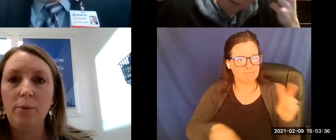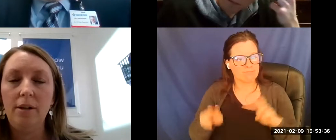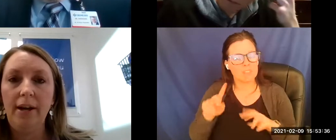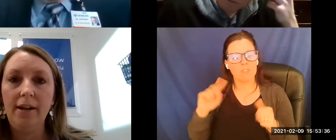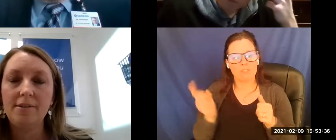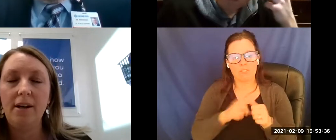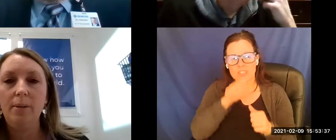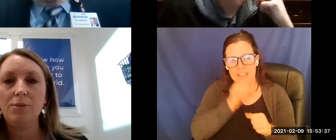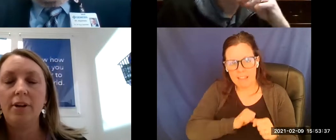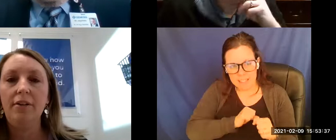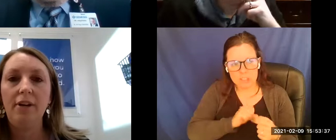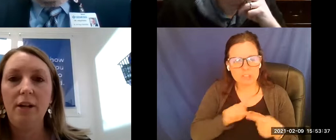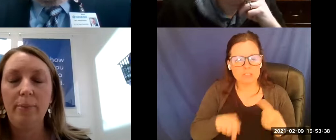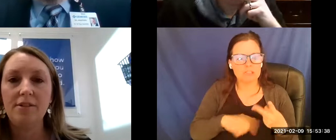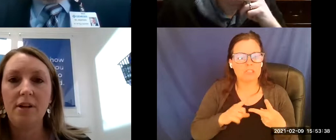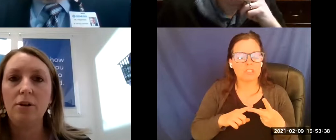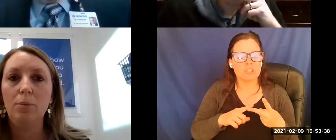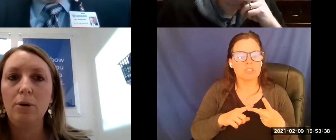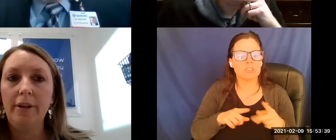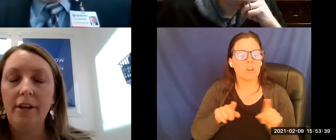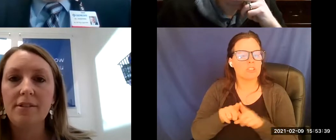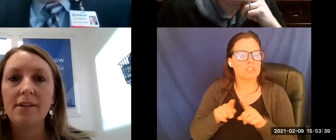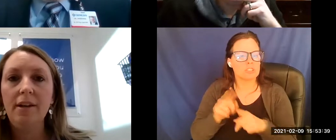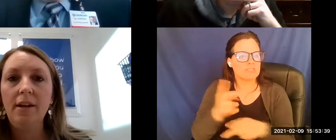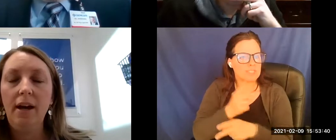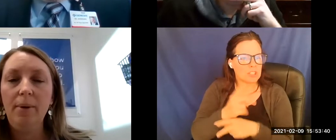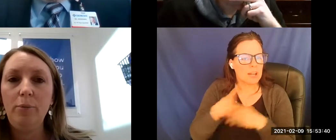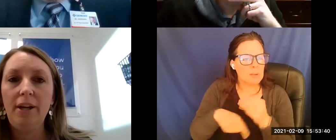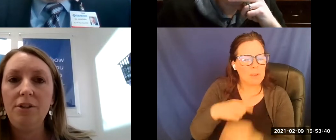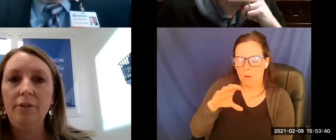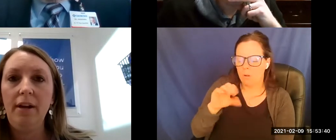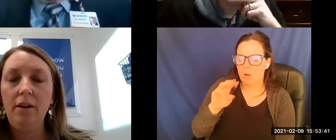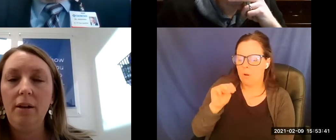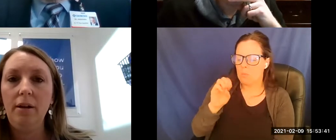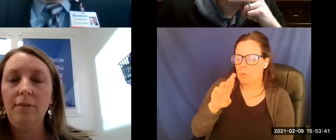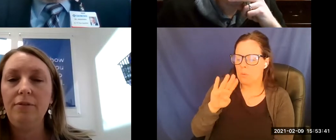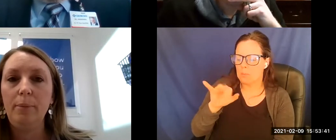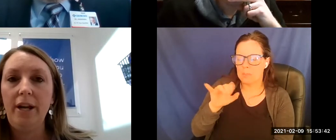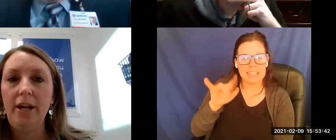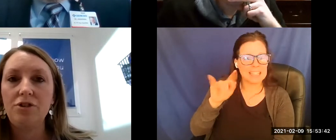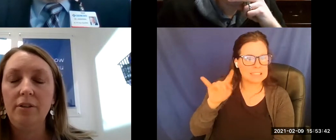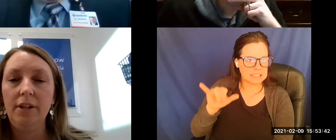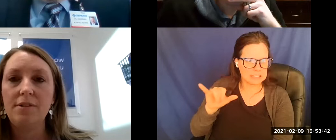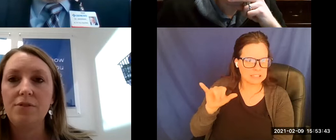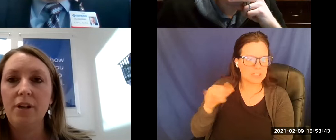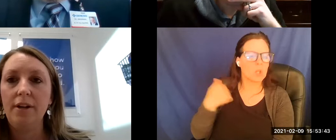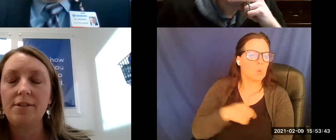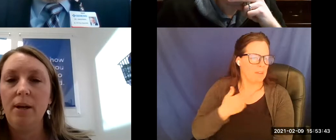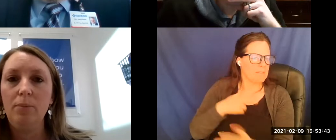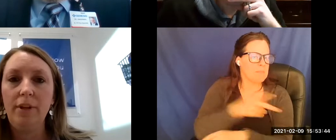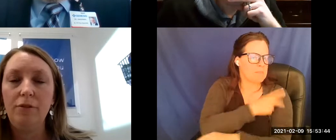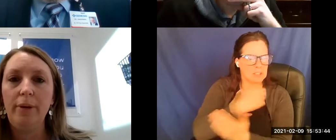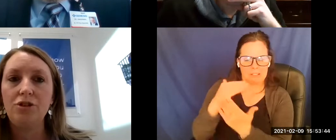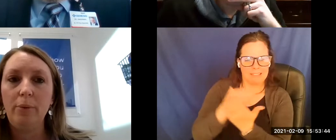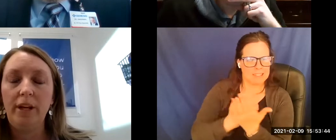as well as stratifying based on comorbidities. And we can do that all off of our patient list as far as